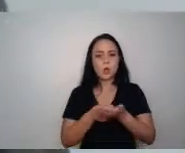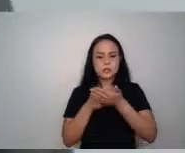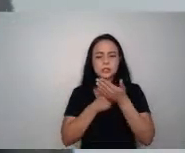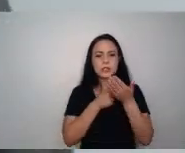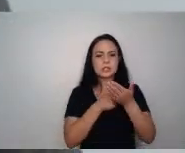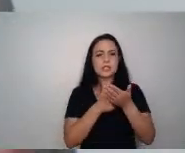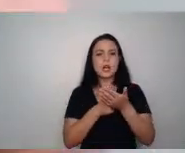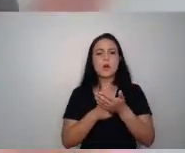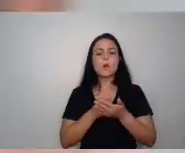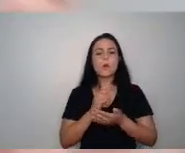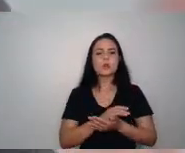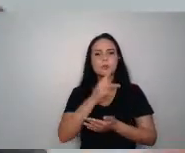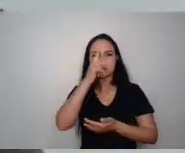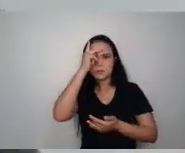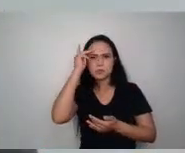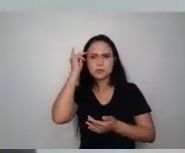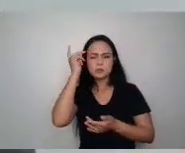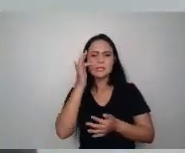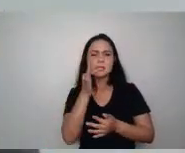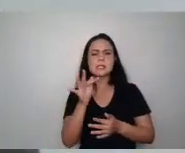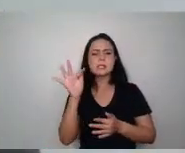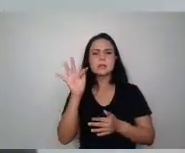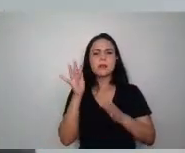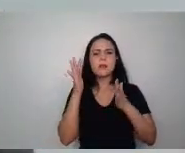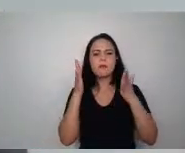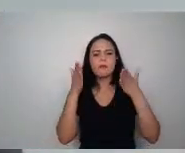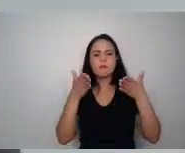We had condemnation